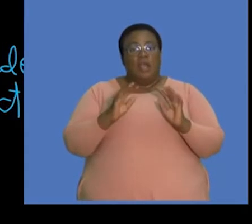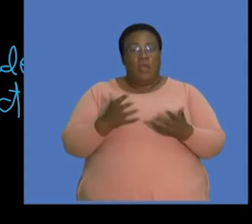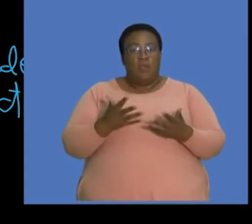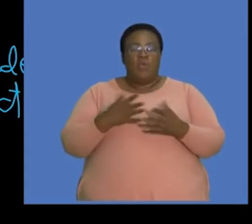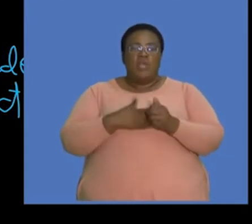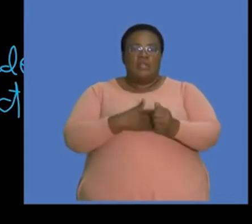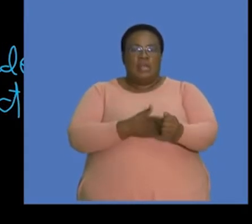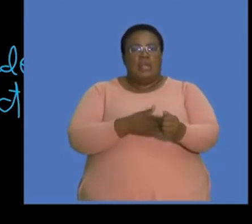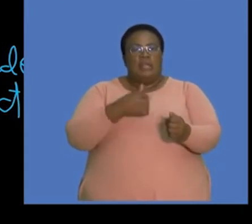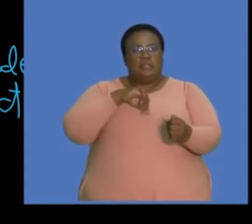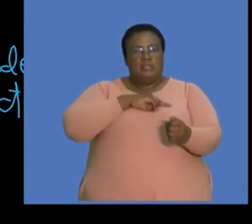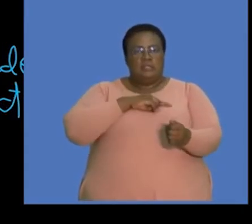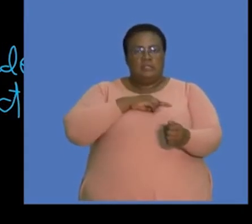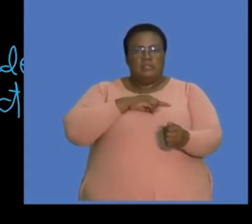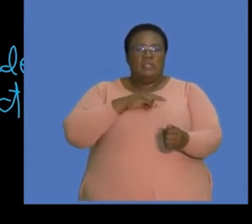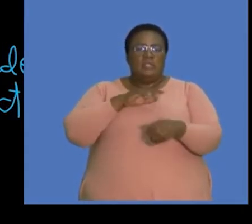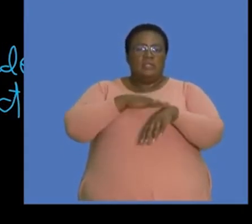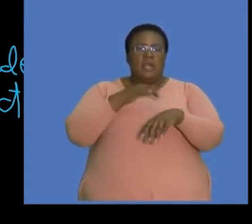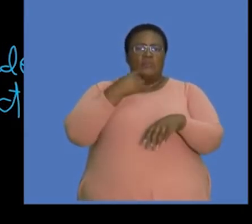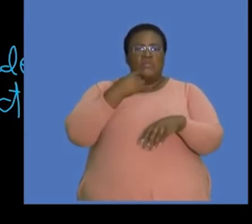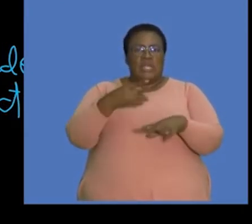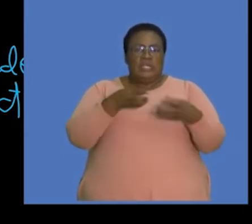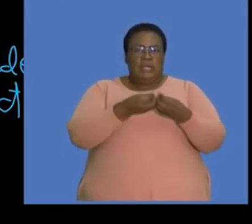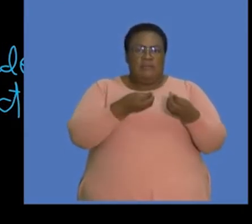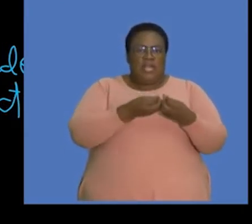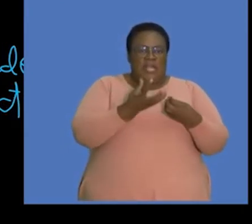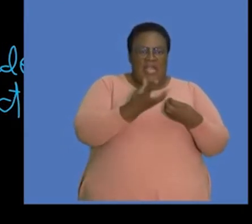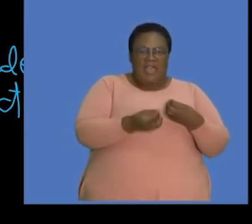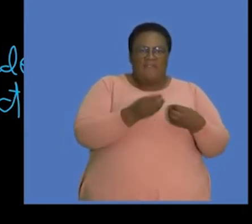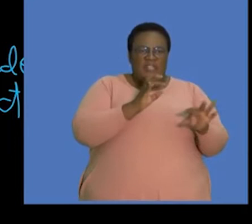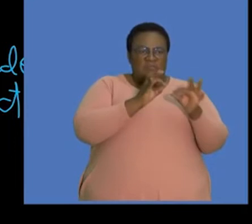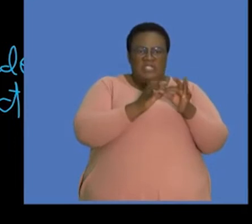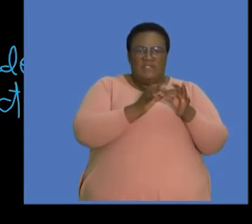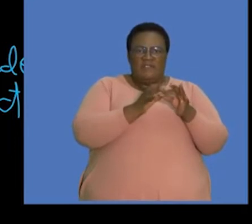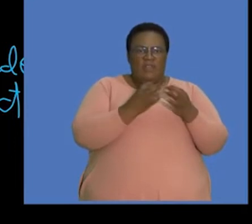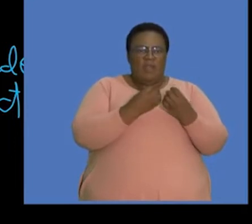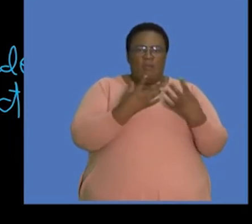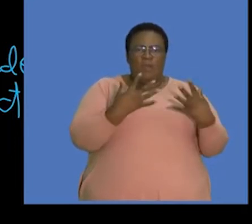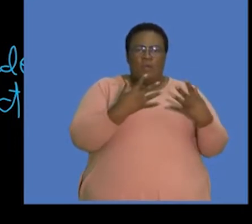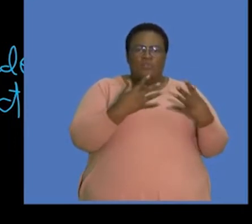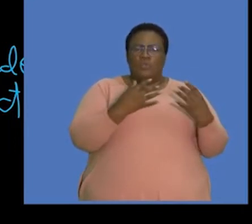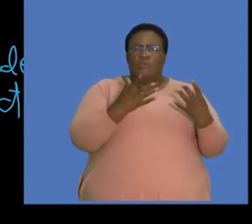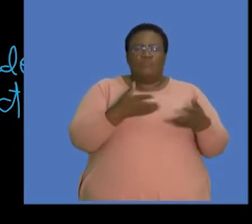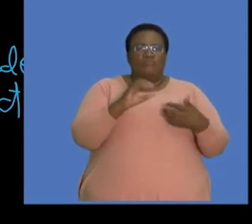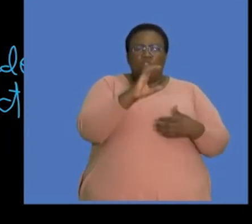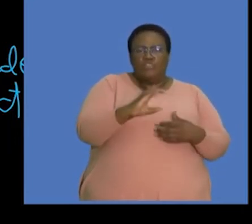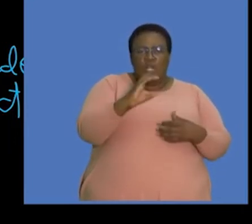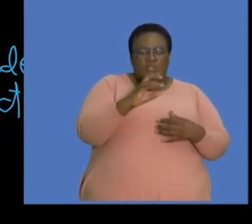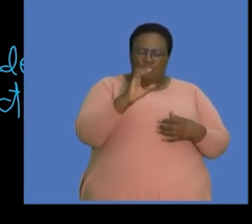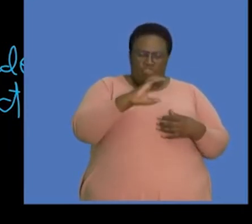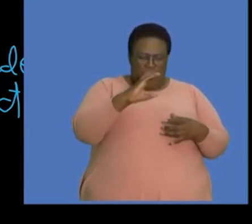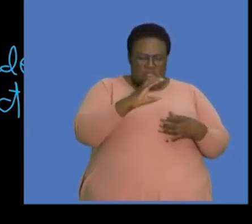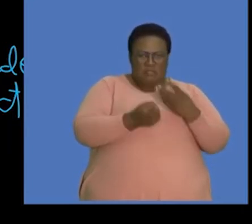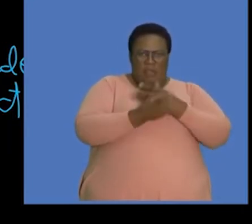sense that it guides us in terms of saying, when we say something has got a certain amount of charge, you know, in terms of how